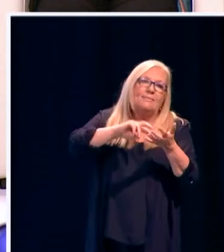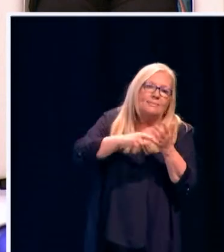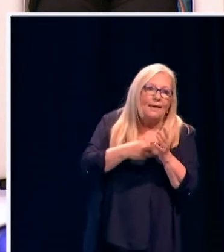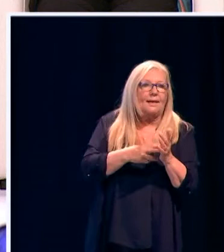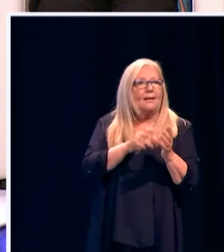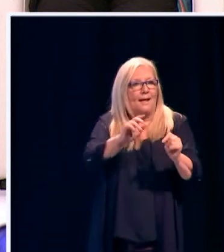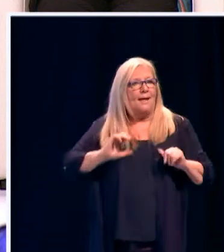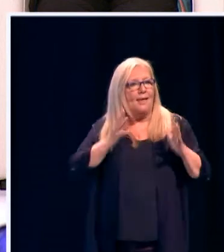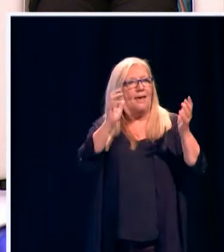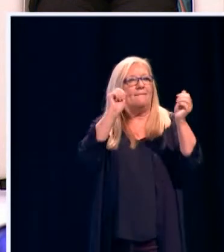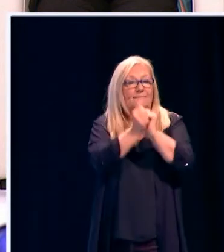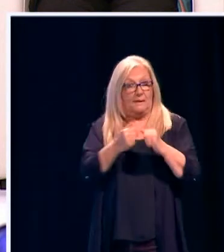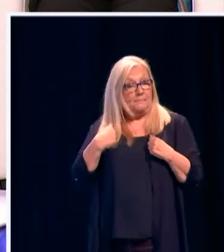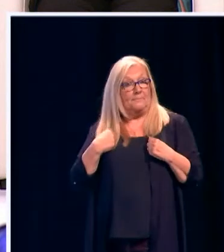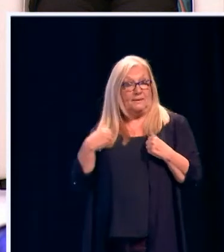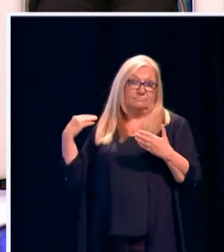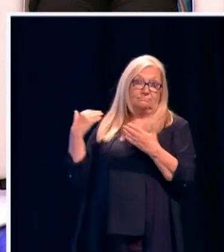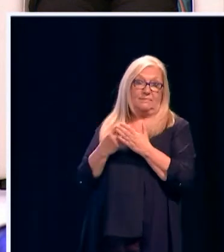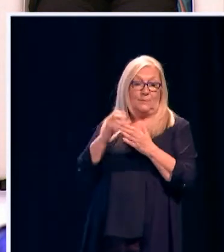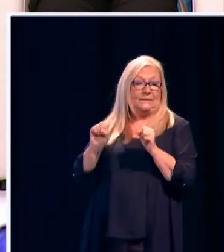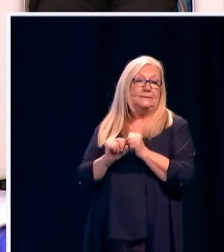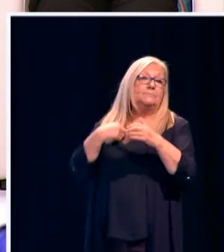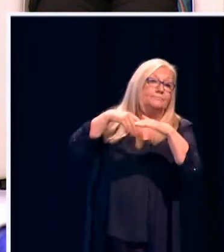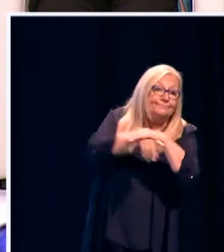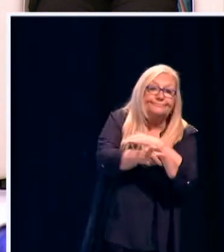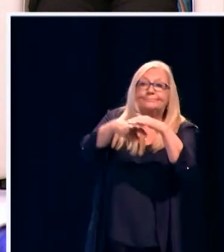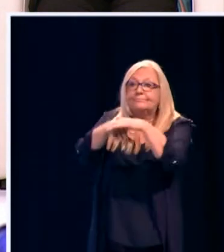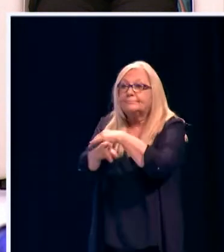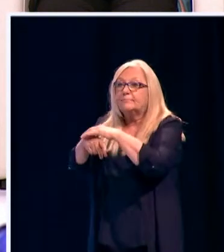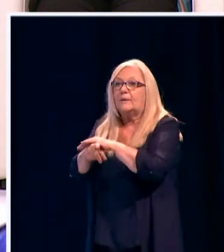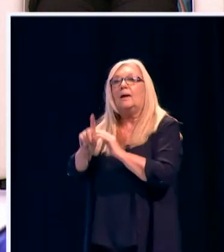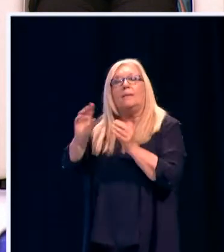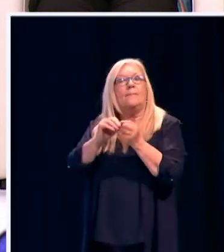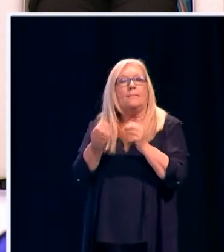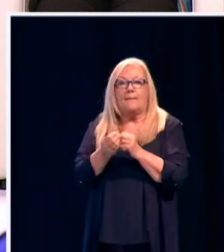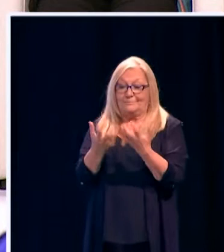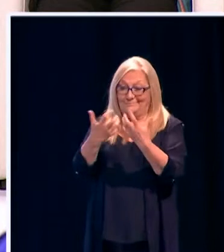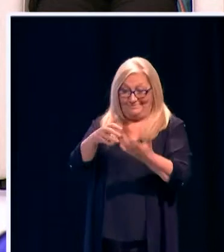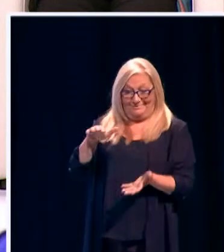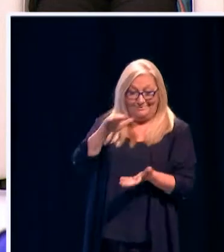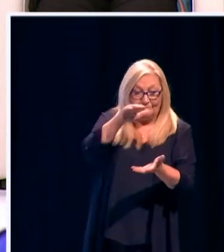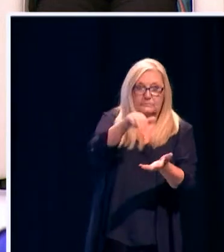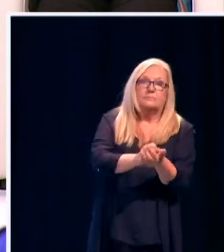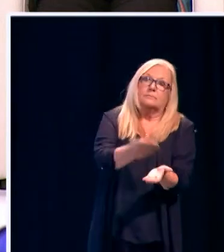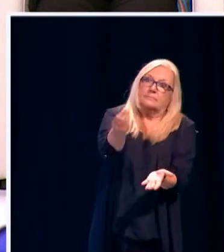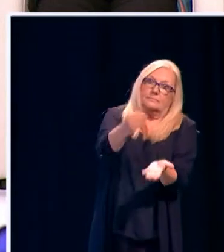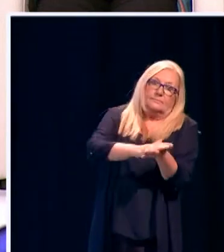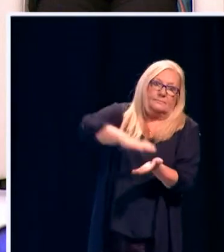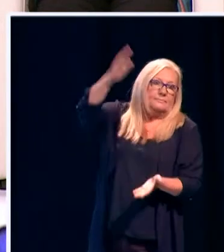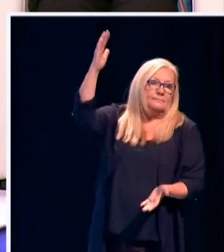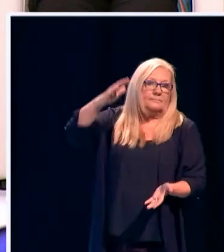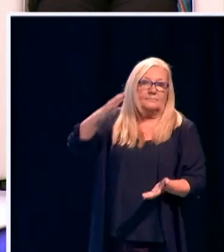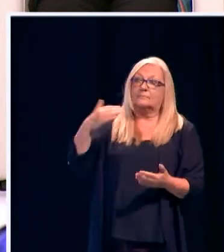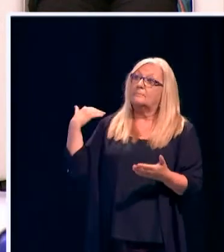their lives, somebody living with a disability. And the equipment was always expensive, and for every company that I ever worked for in 20